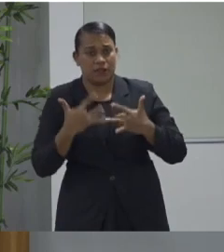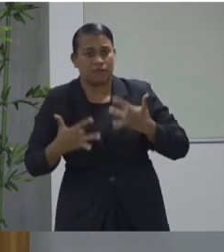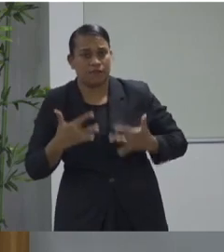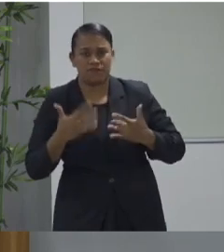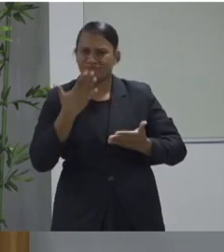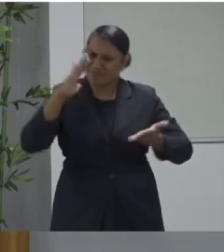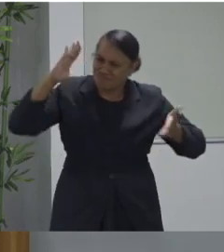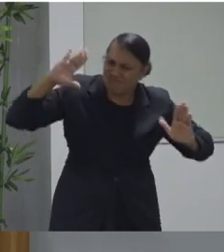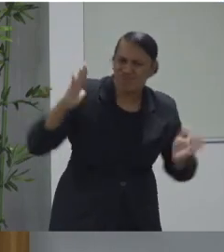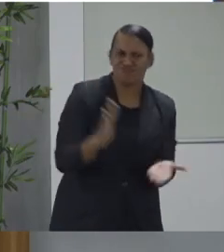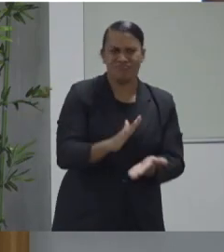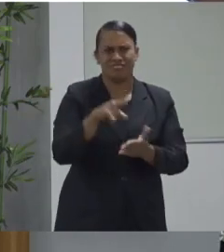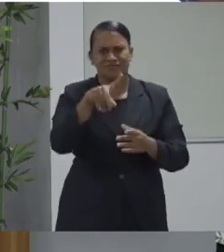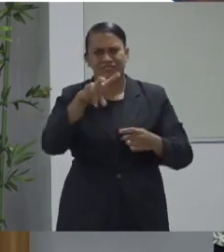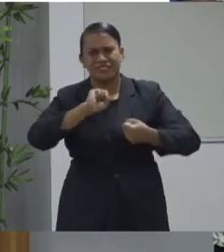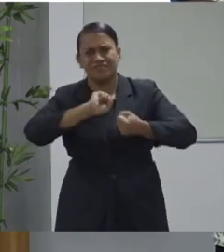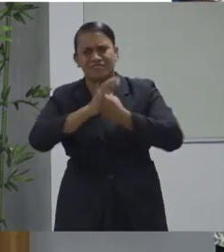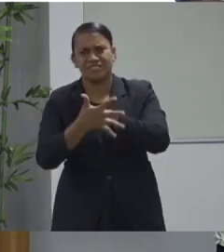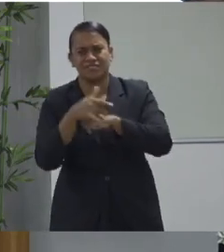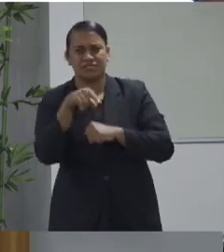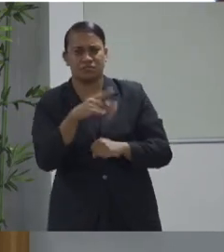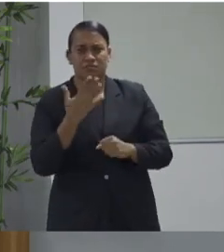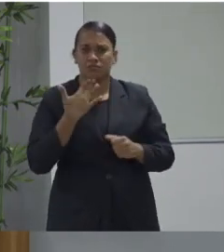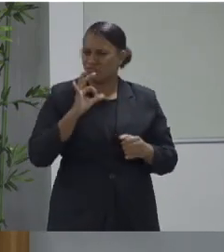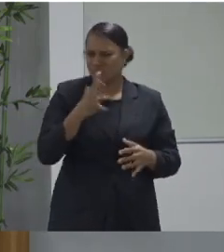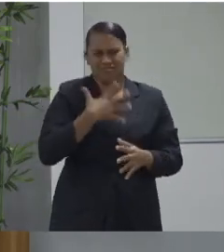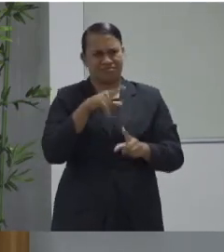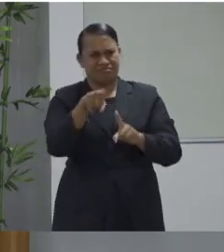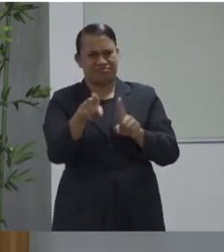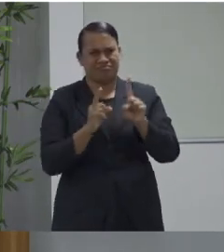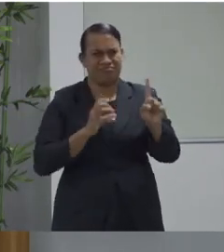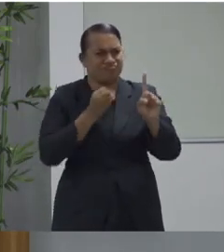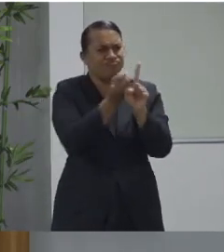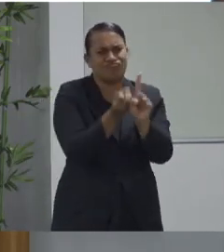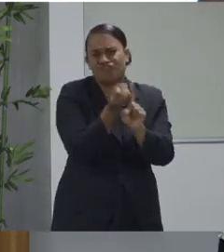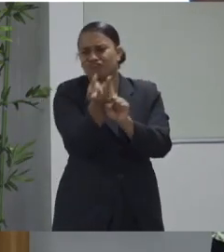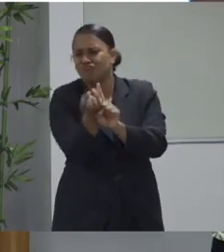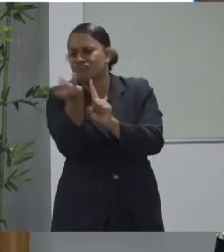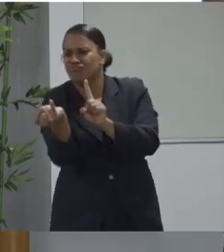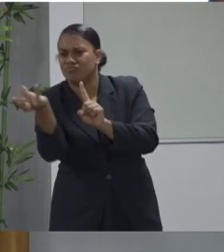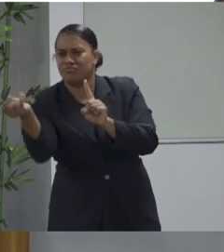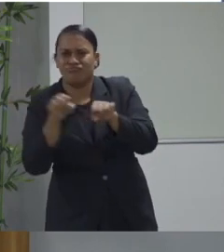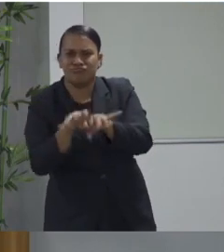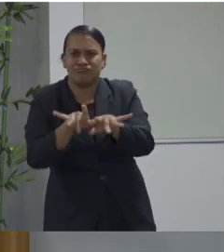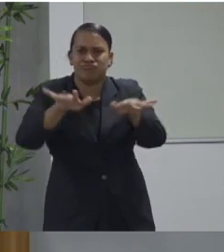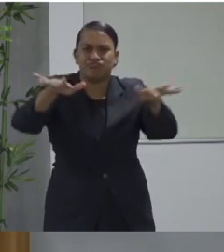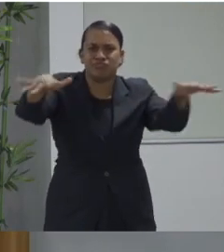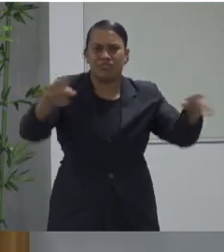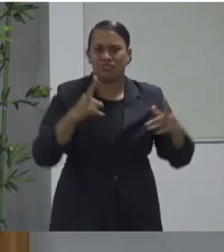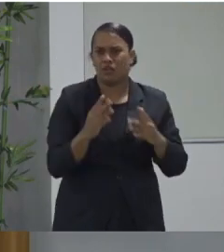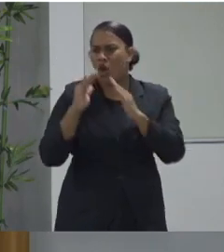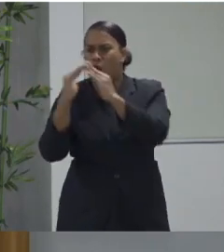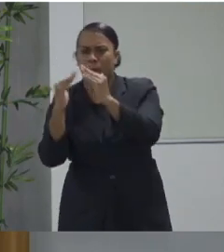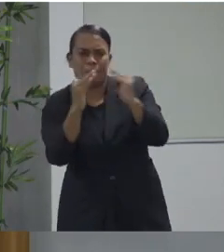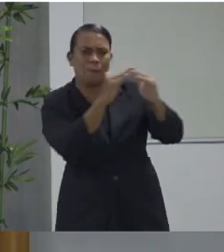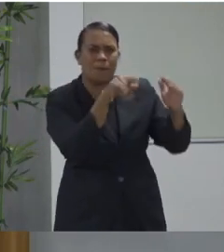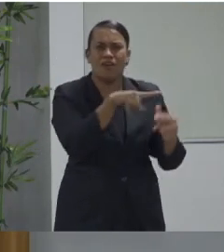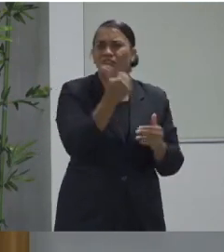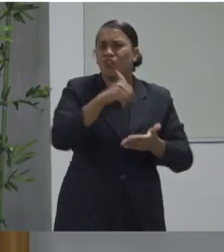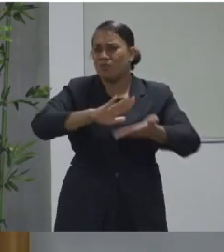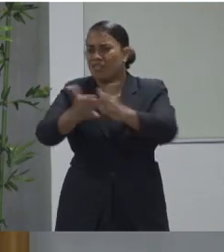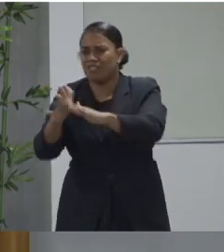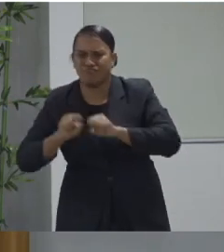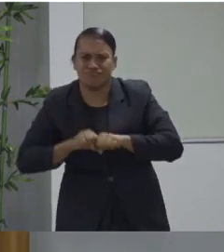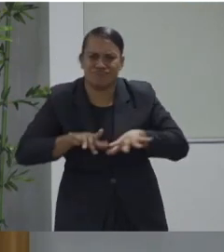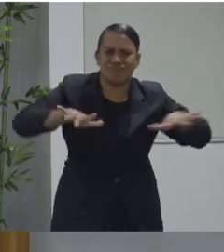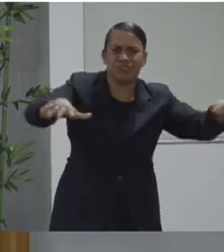the virus to go from one person to another, one home to another, one community to another. The virus doesn't